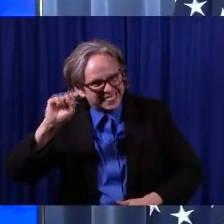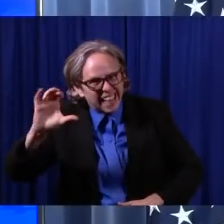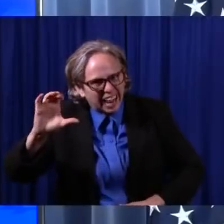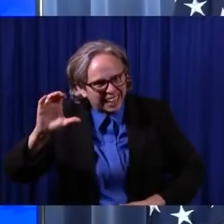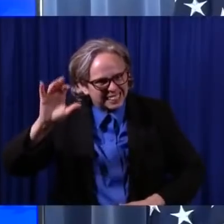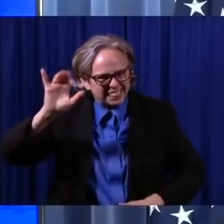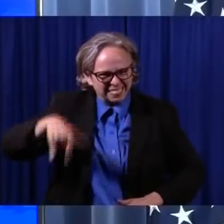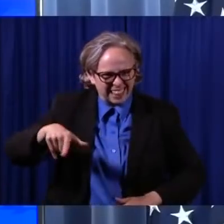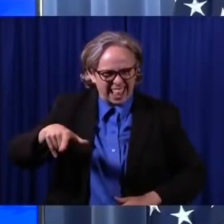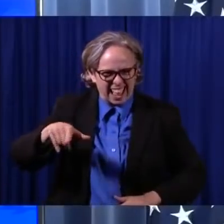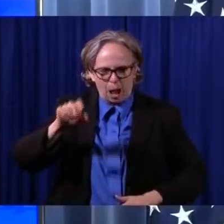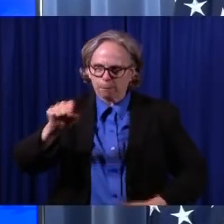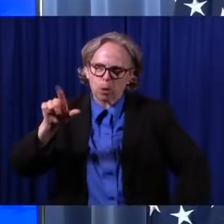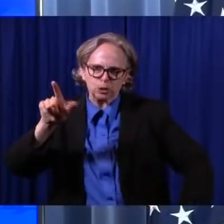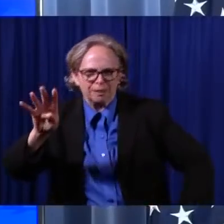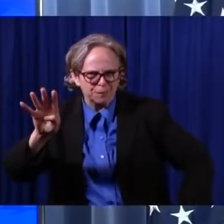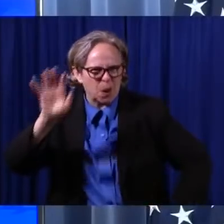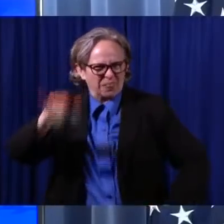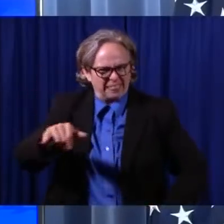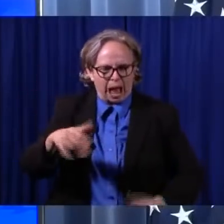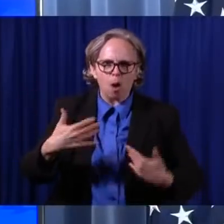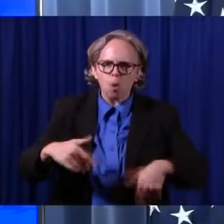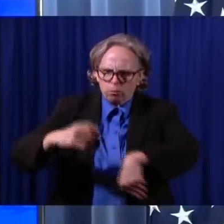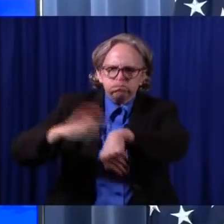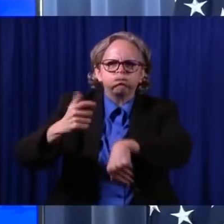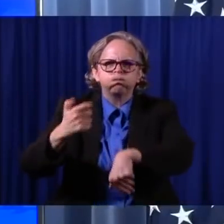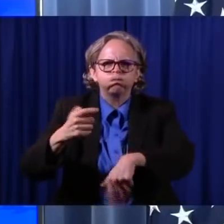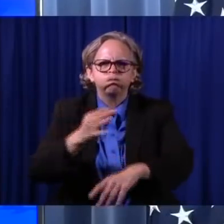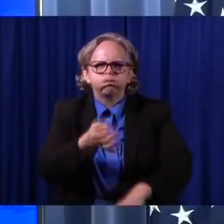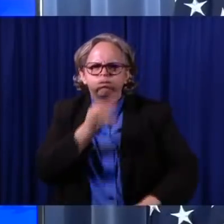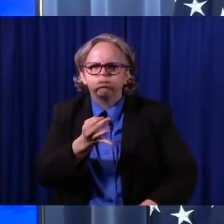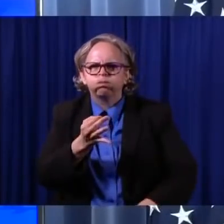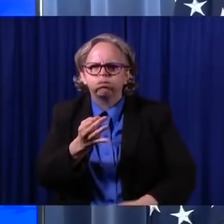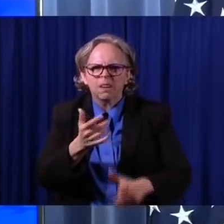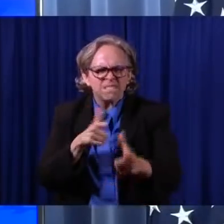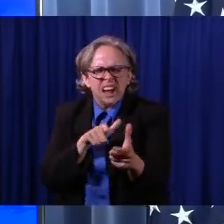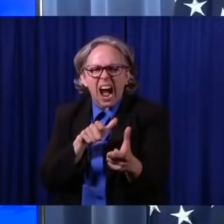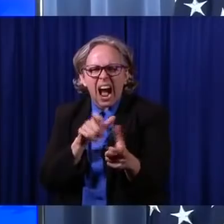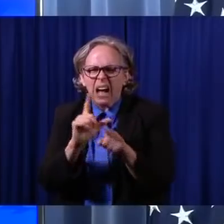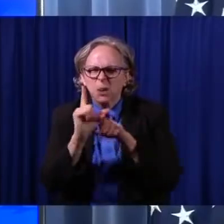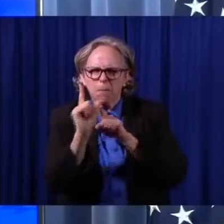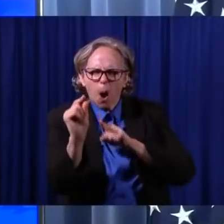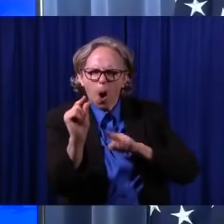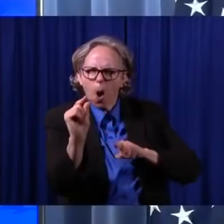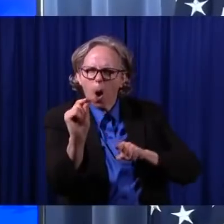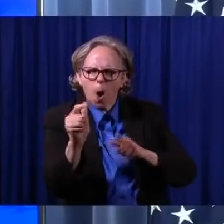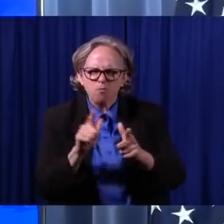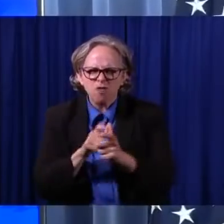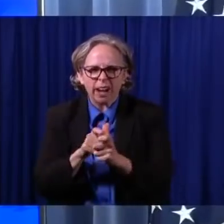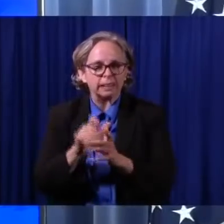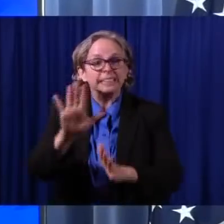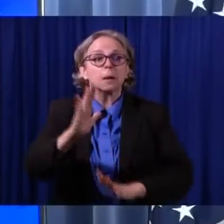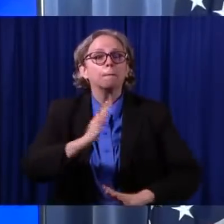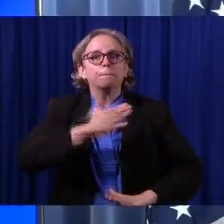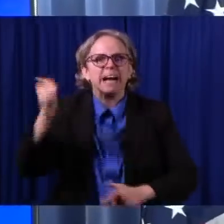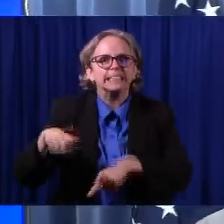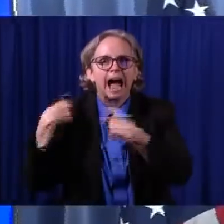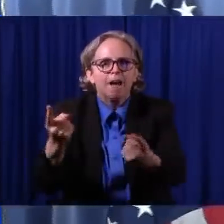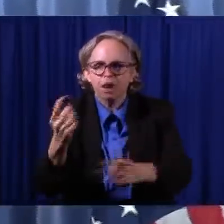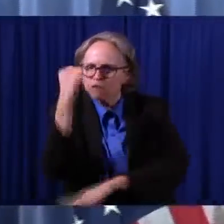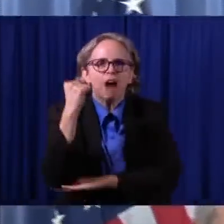and so that was a excellent time for him. I think it's his best time, and I think he